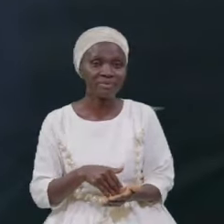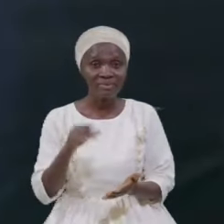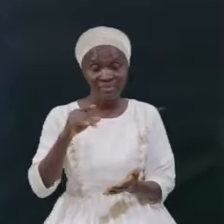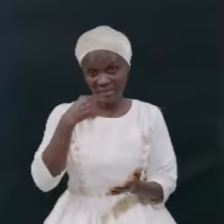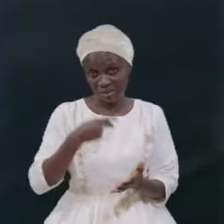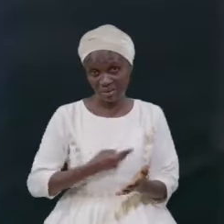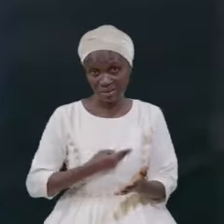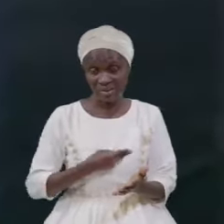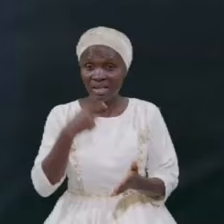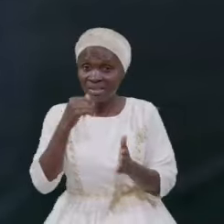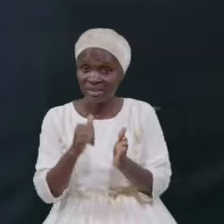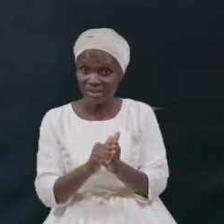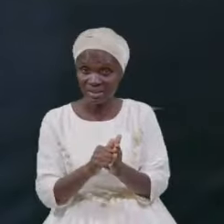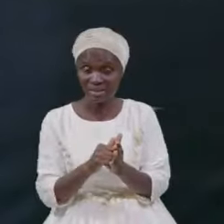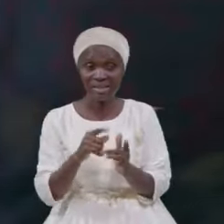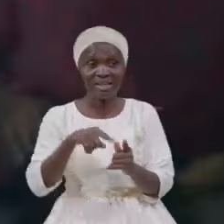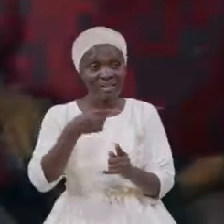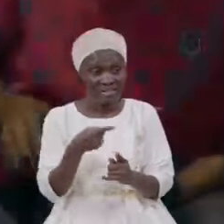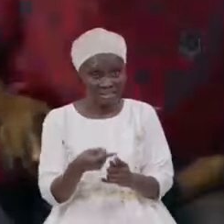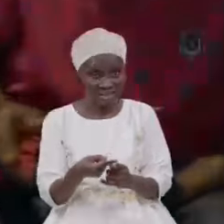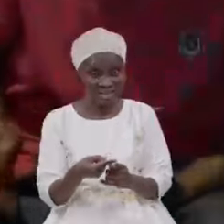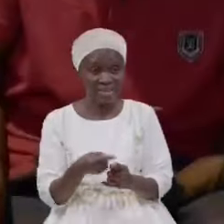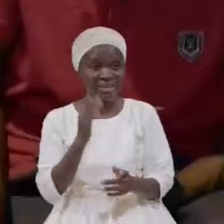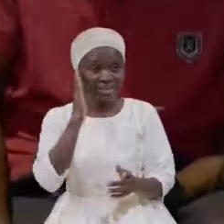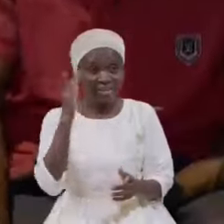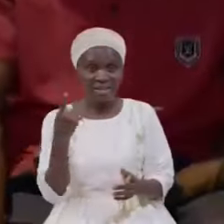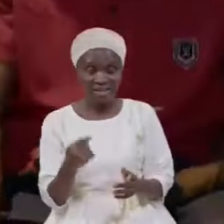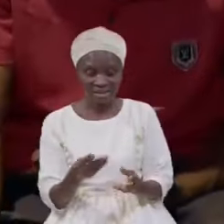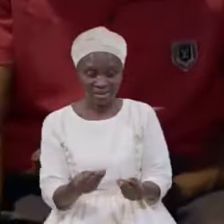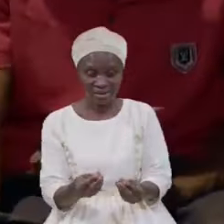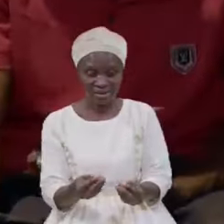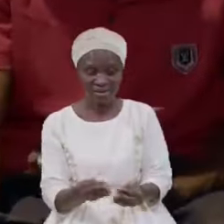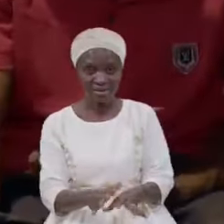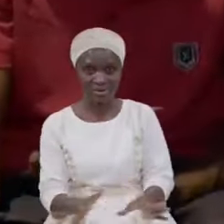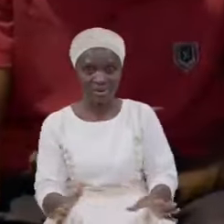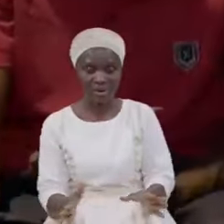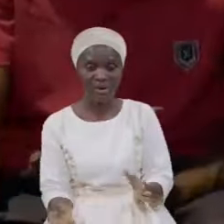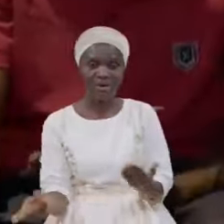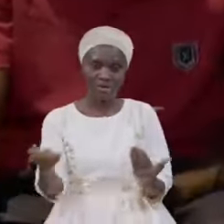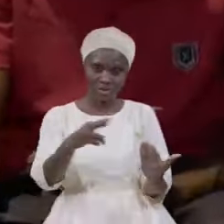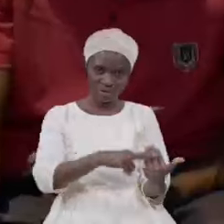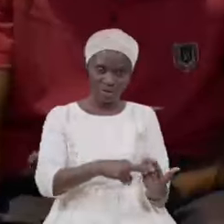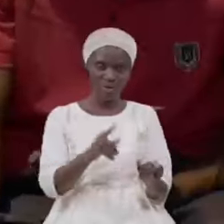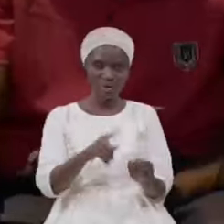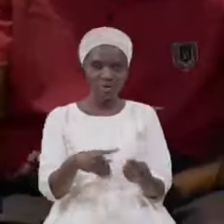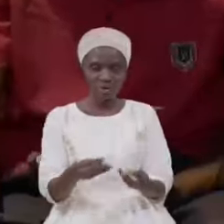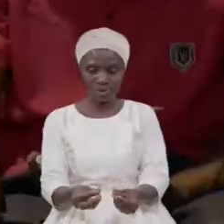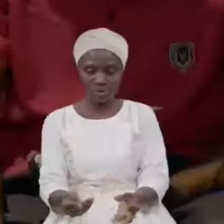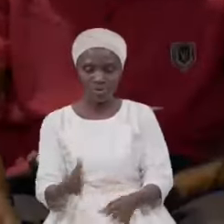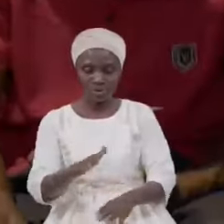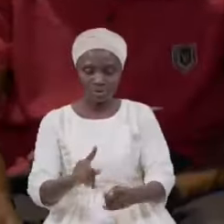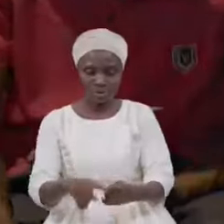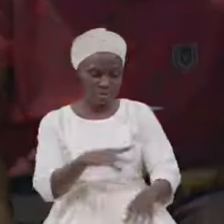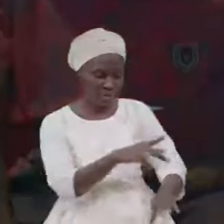dust return to the dust of the earth as it was. Our body